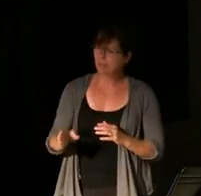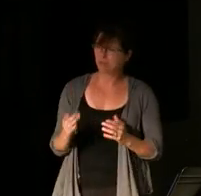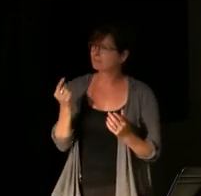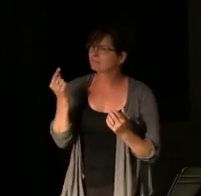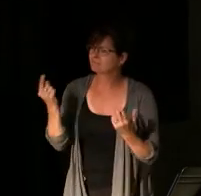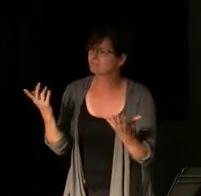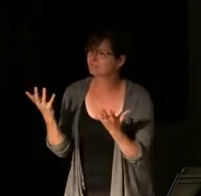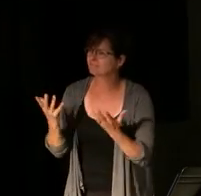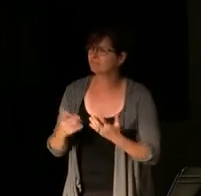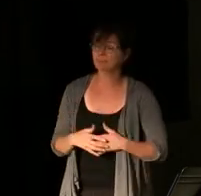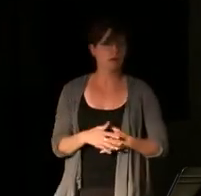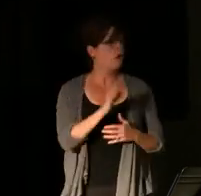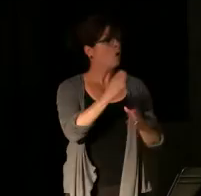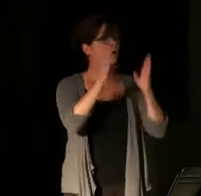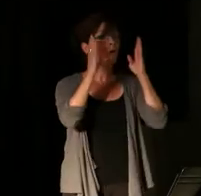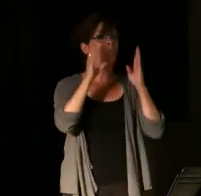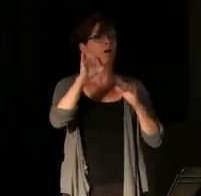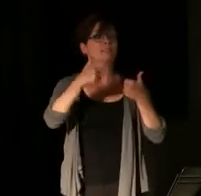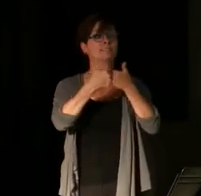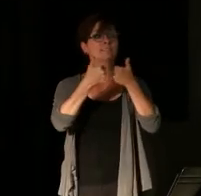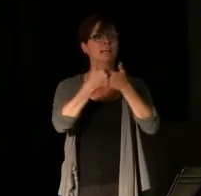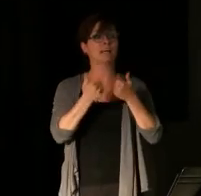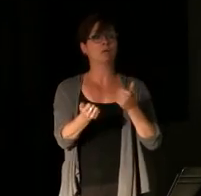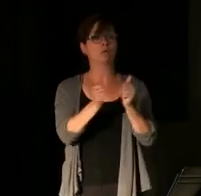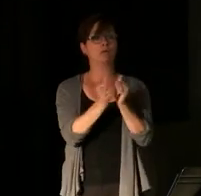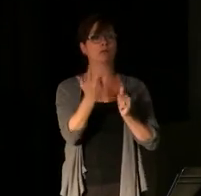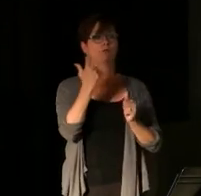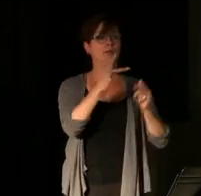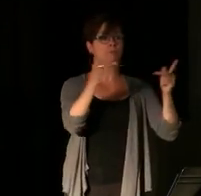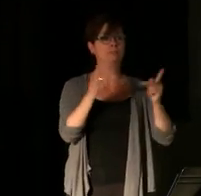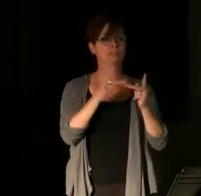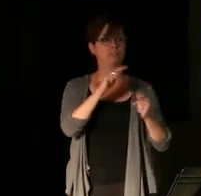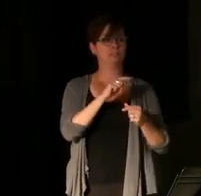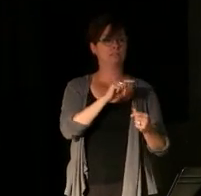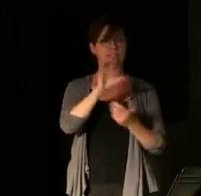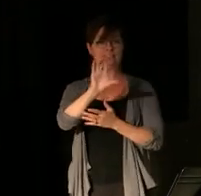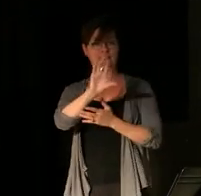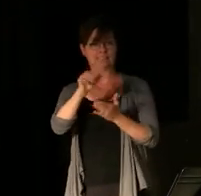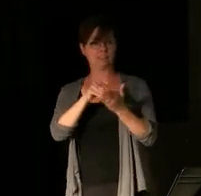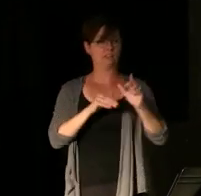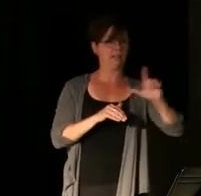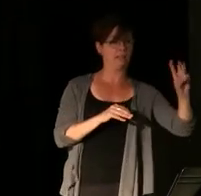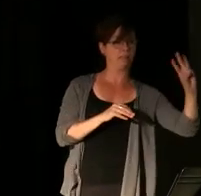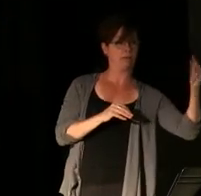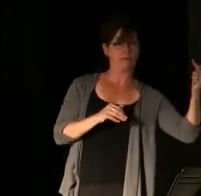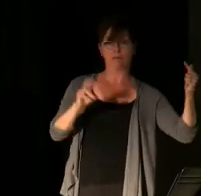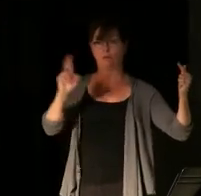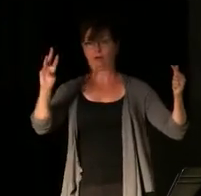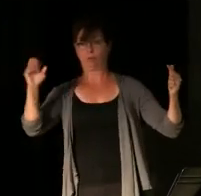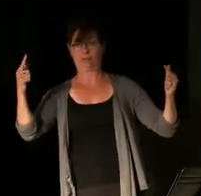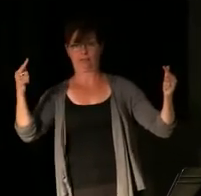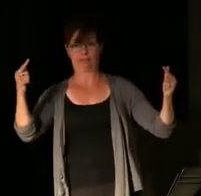What is it? Goalball is a game with 3 positions: center, left wing, and right wing.